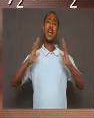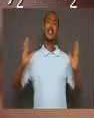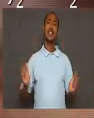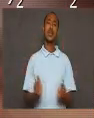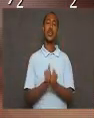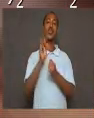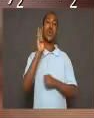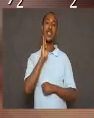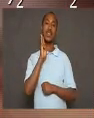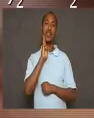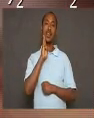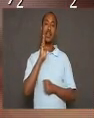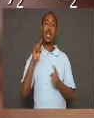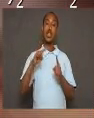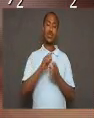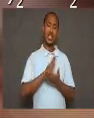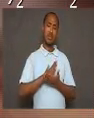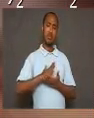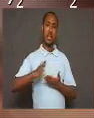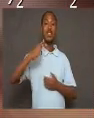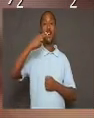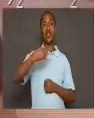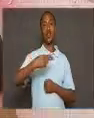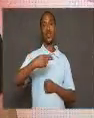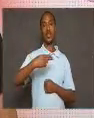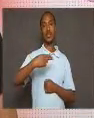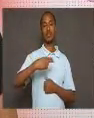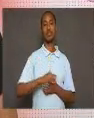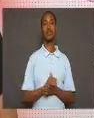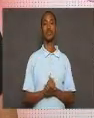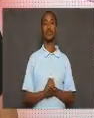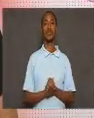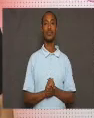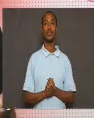with water to displace hydrogen.